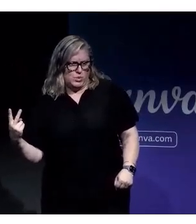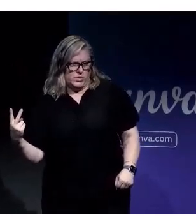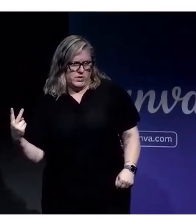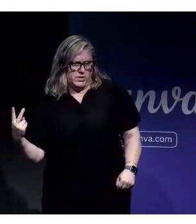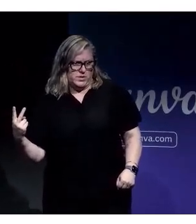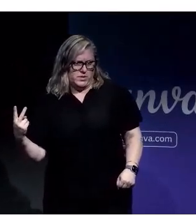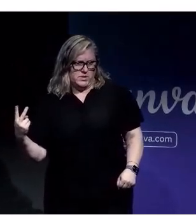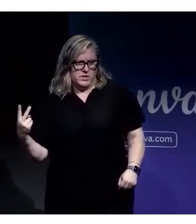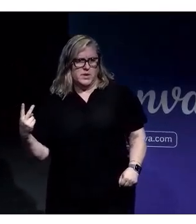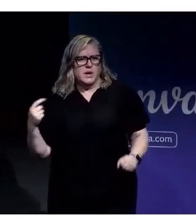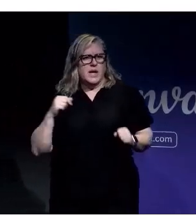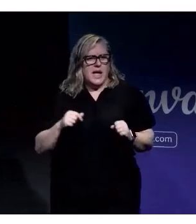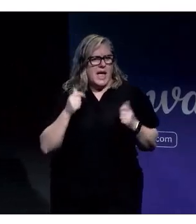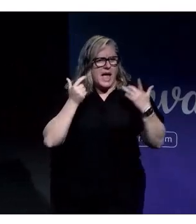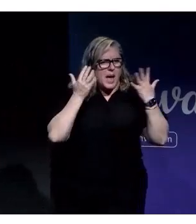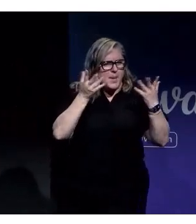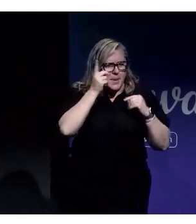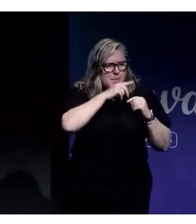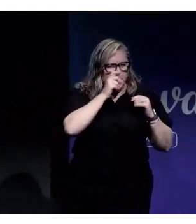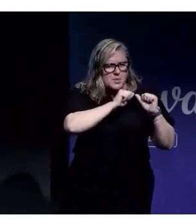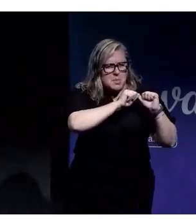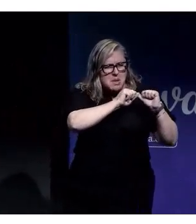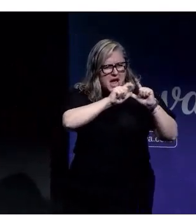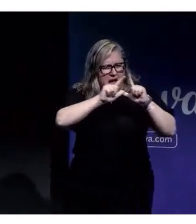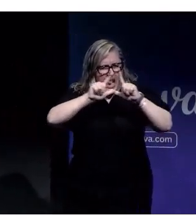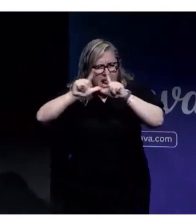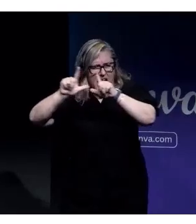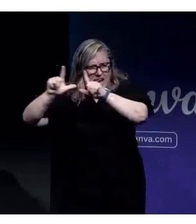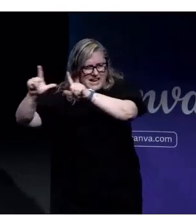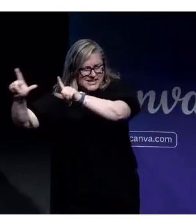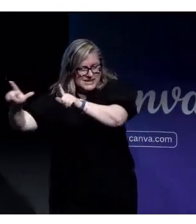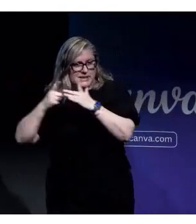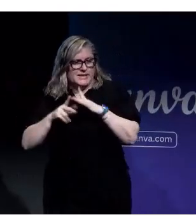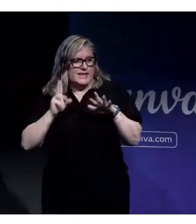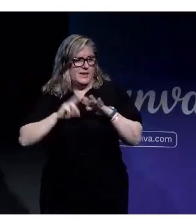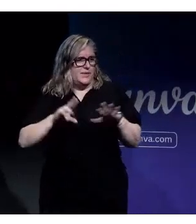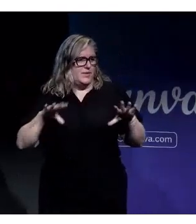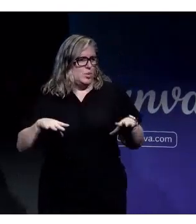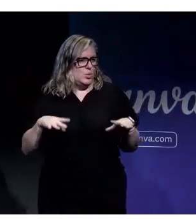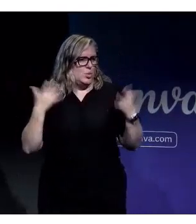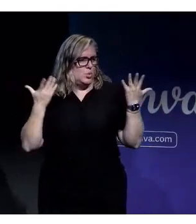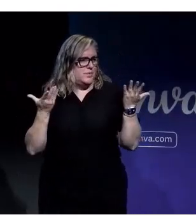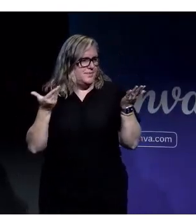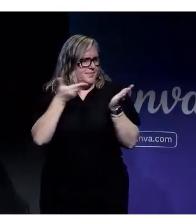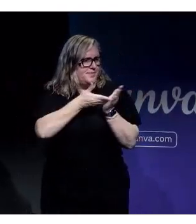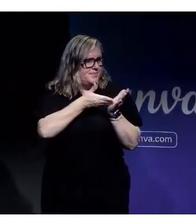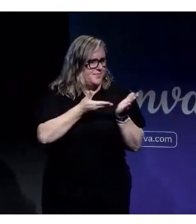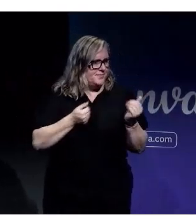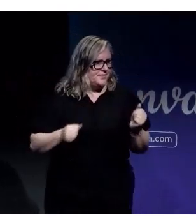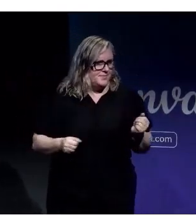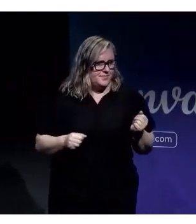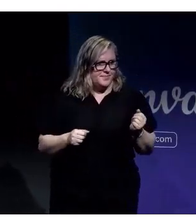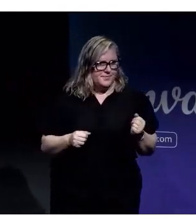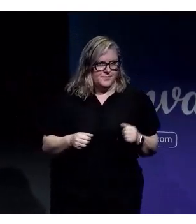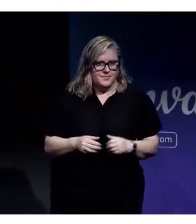up, how many people would keep going further up in their text size if those extra ones were just made available by